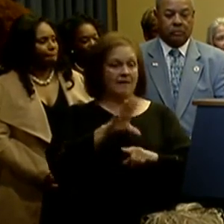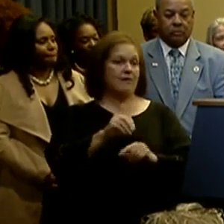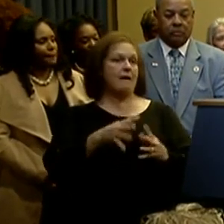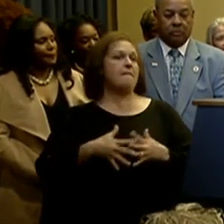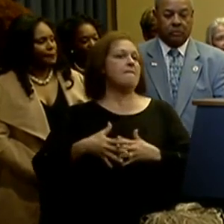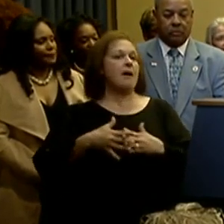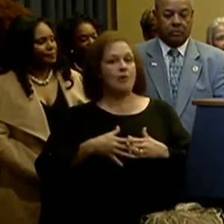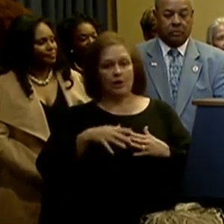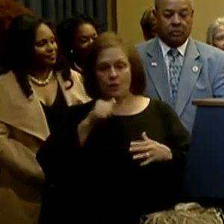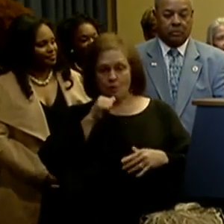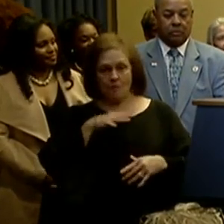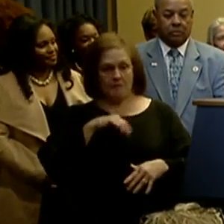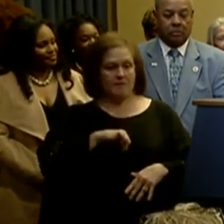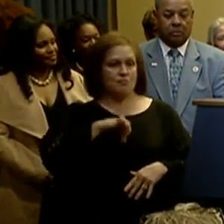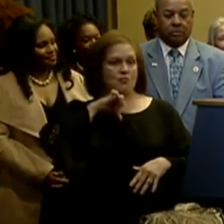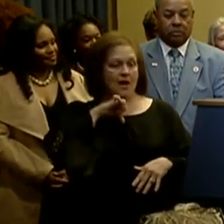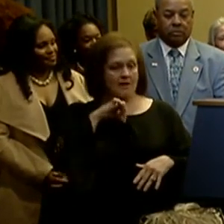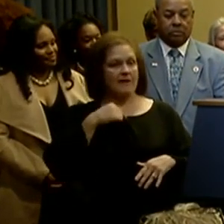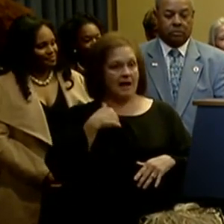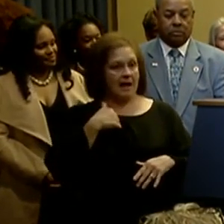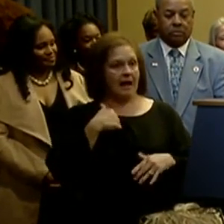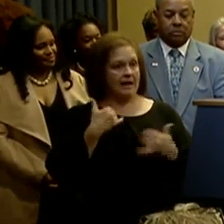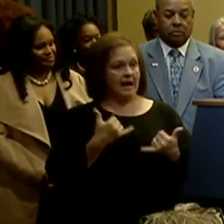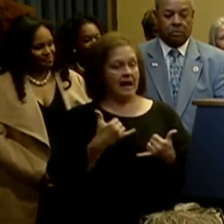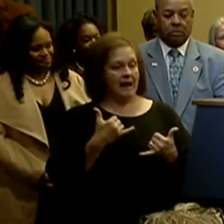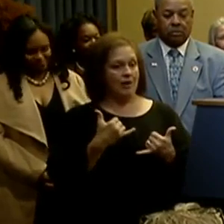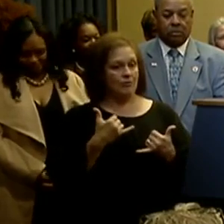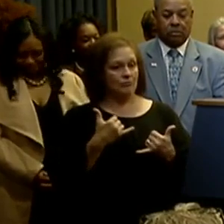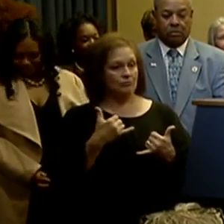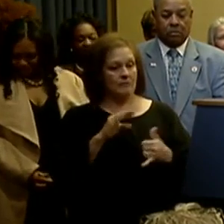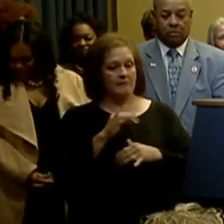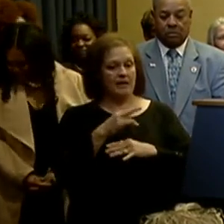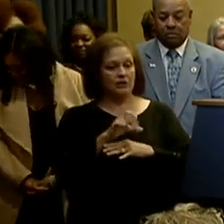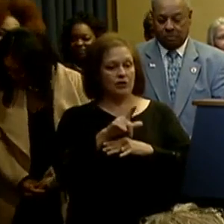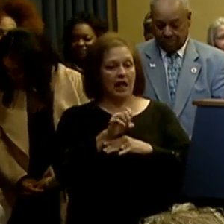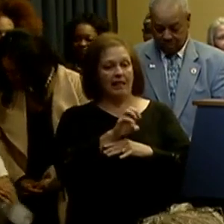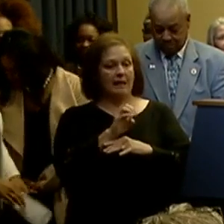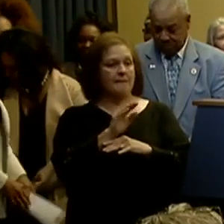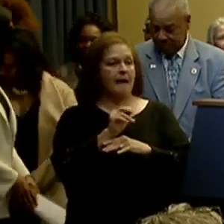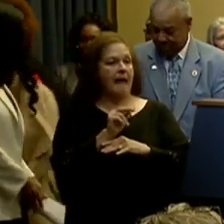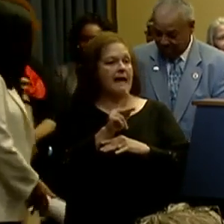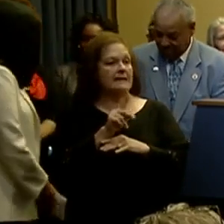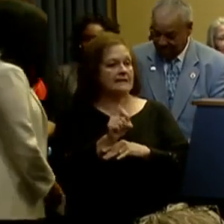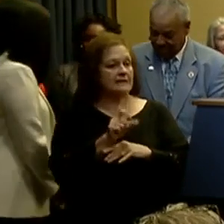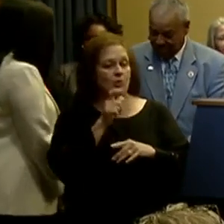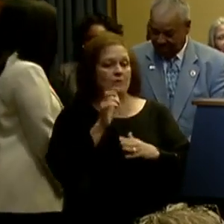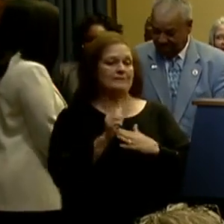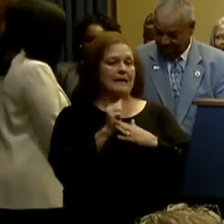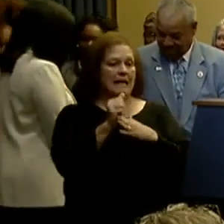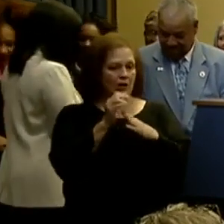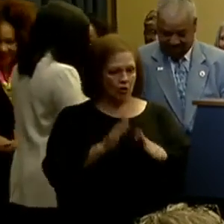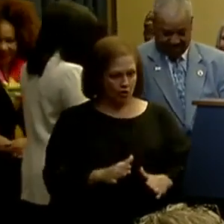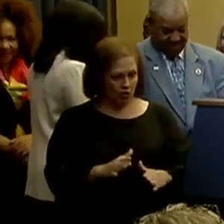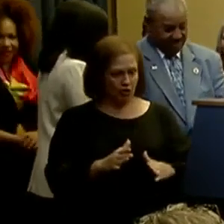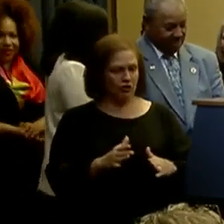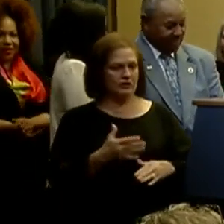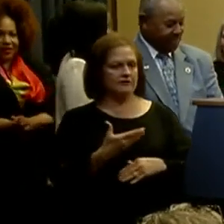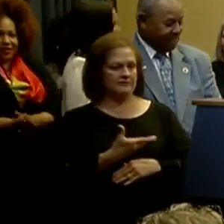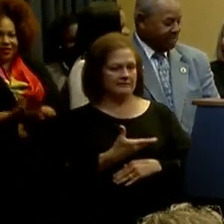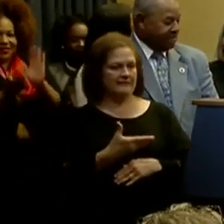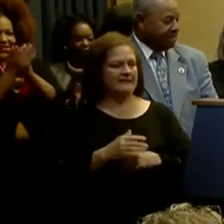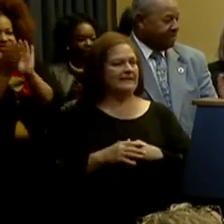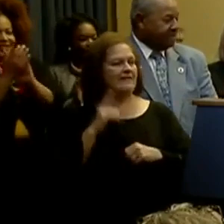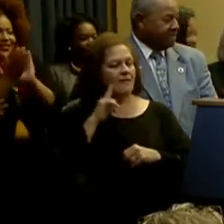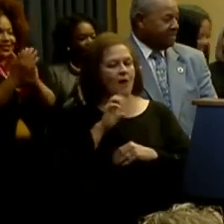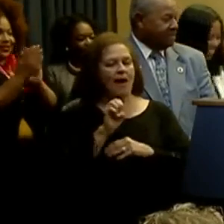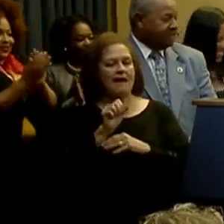to be proud of. And so with that, I'm going to bring up Ms. Michelle E. Banks, who is the leader right here at